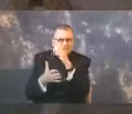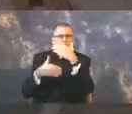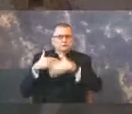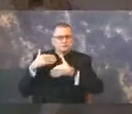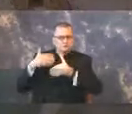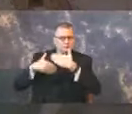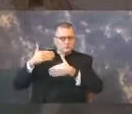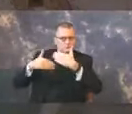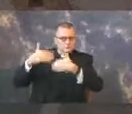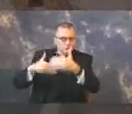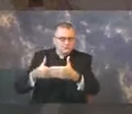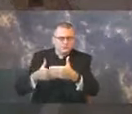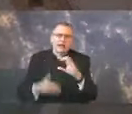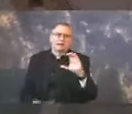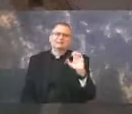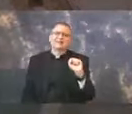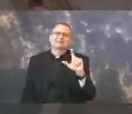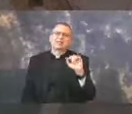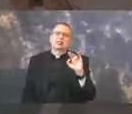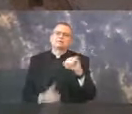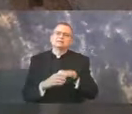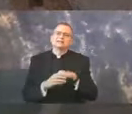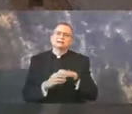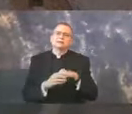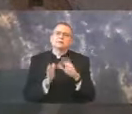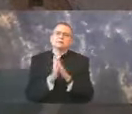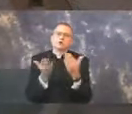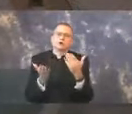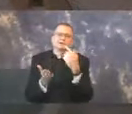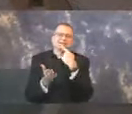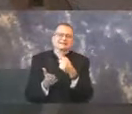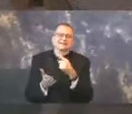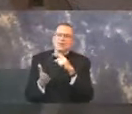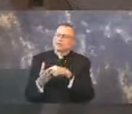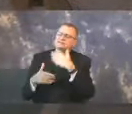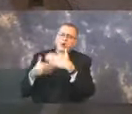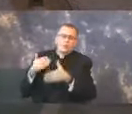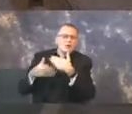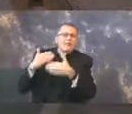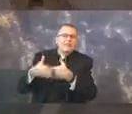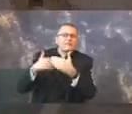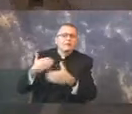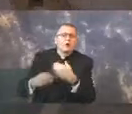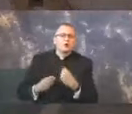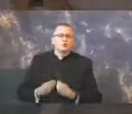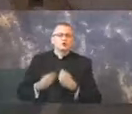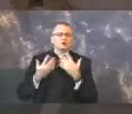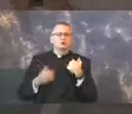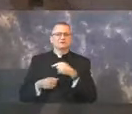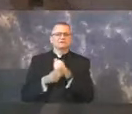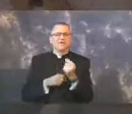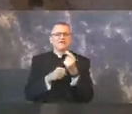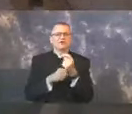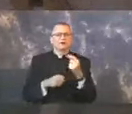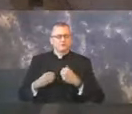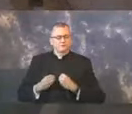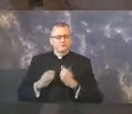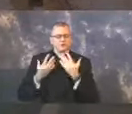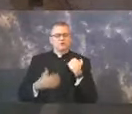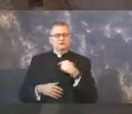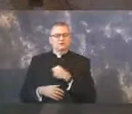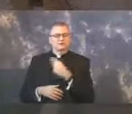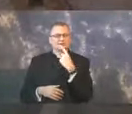C.S. Lewis in the Screwtape Letters comments that the Lord uses this rhythm to renew us each year. And he notes that